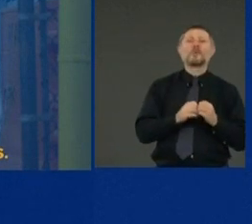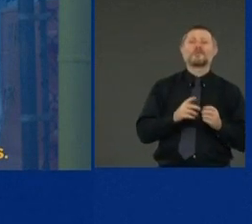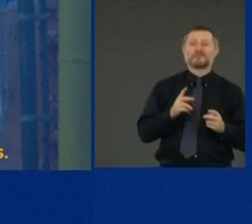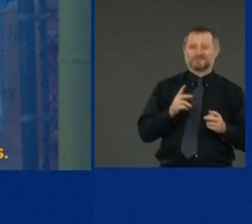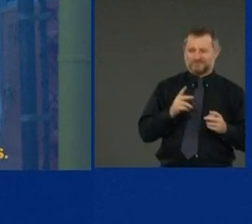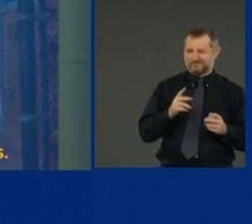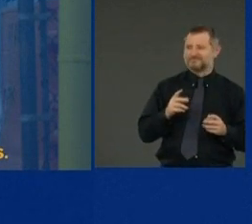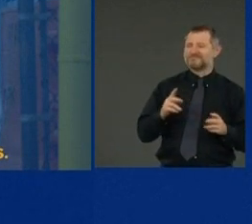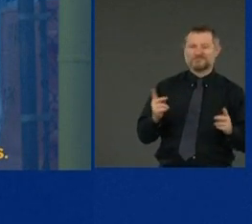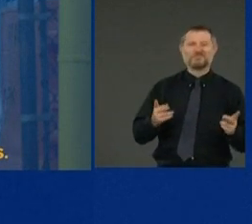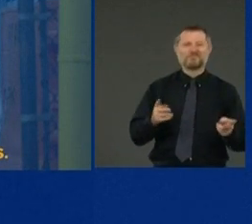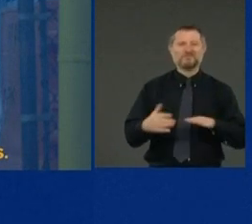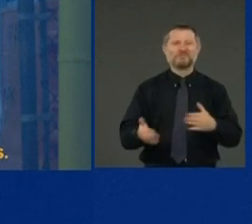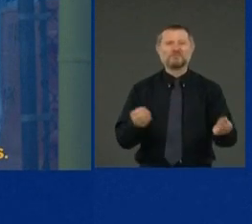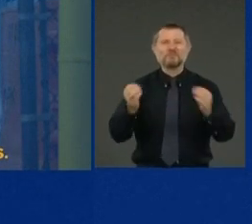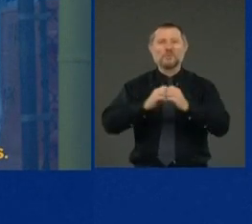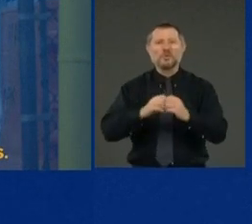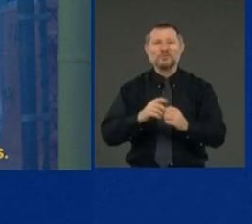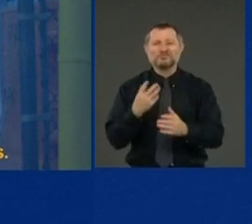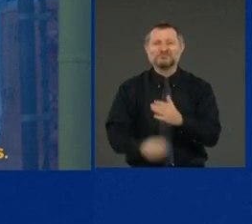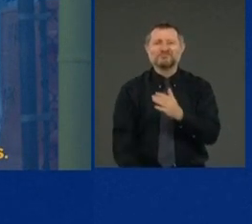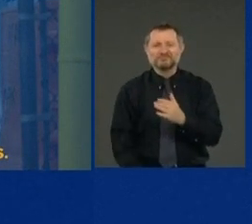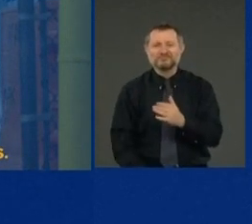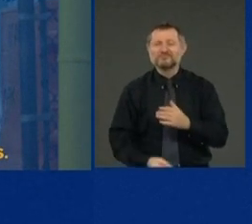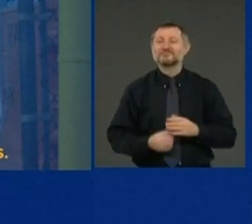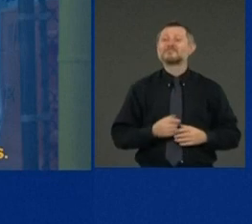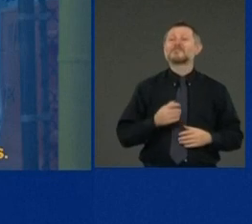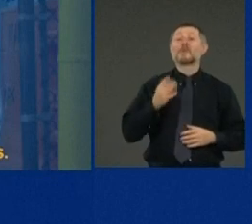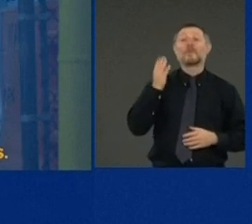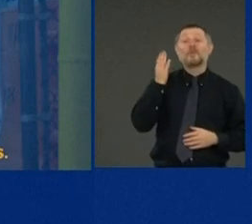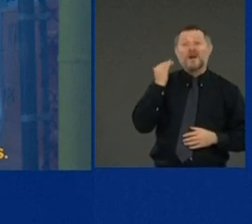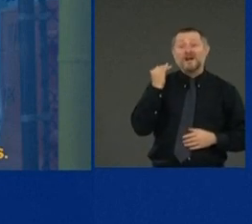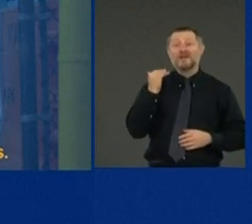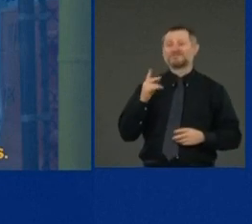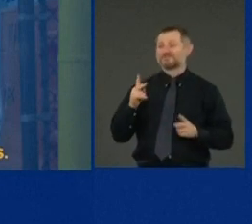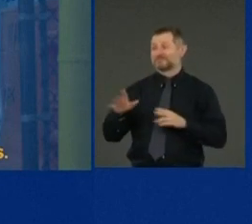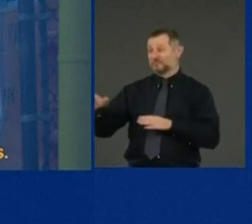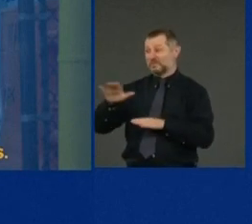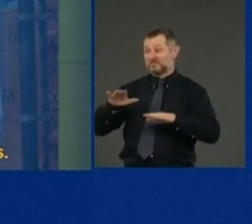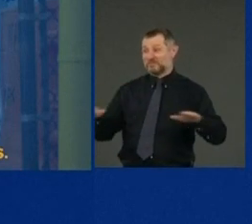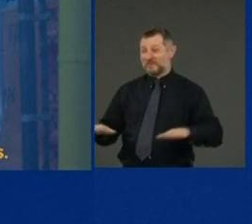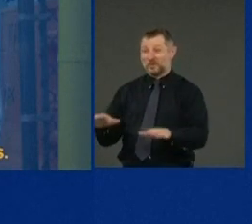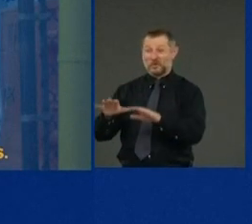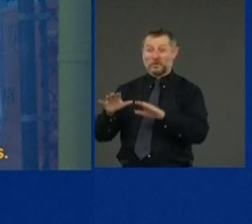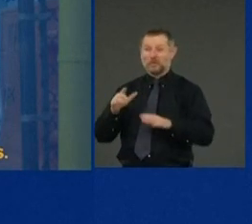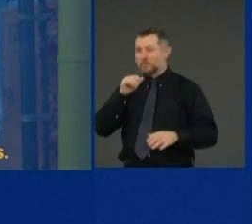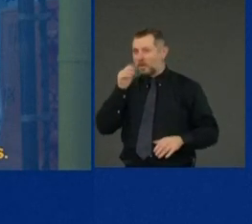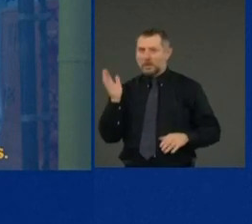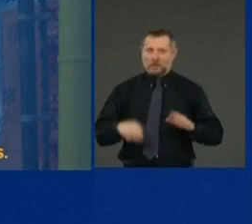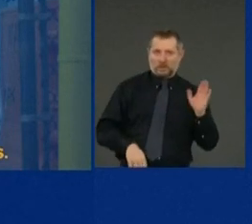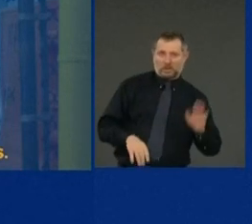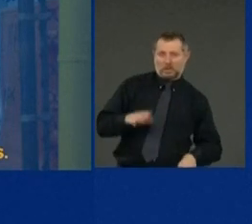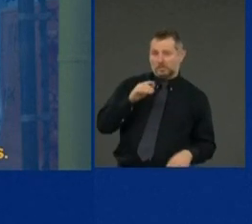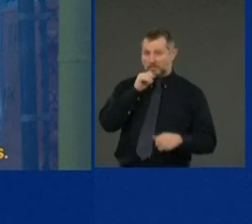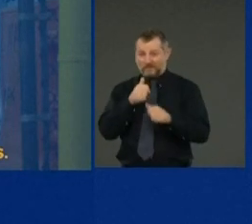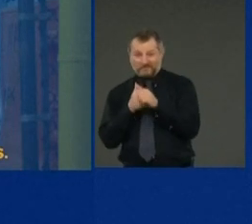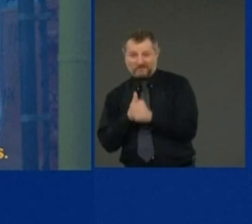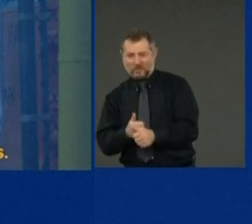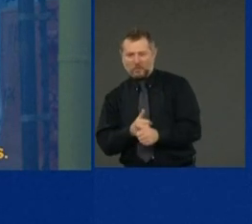Because of what you are doing, more people are dying. This is the model the White House relies on.